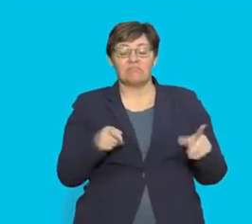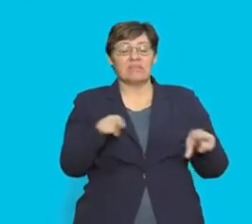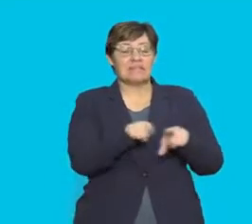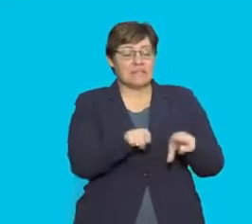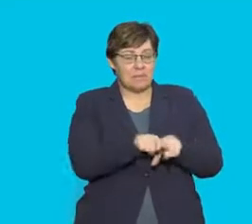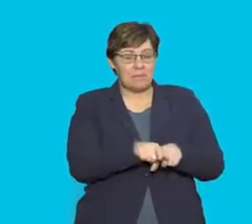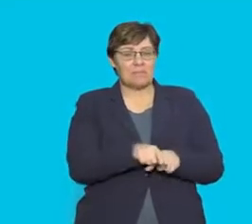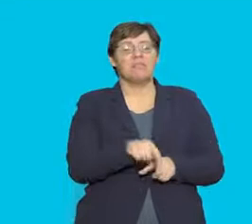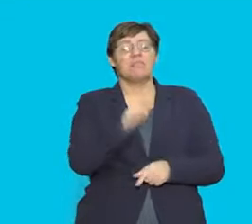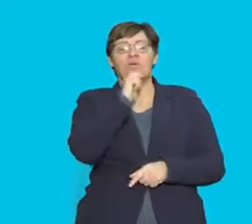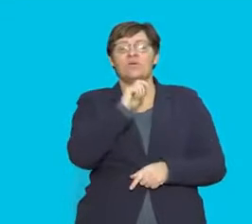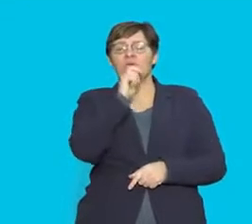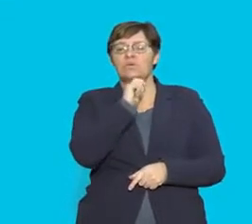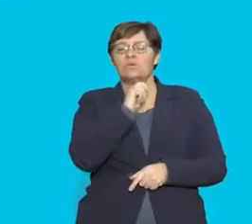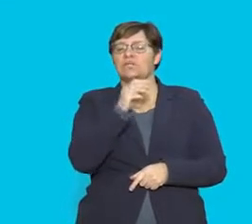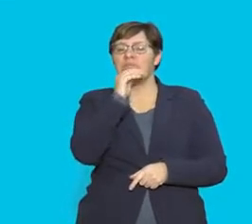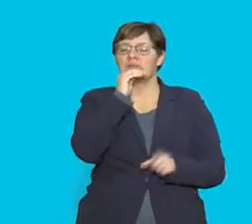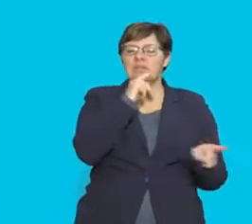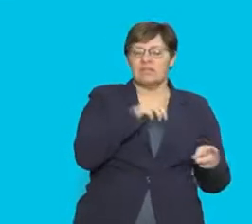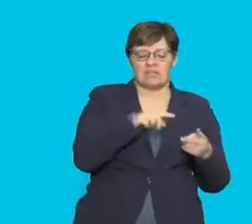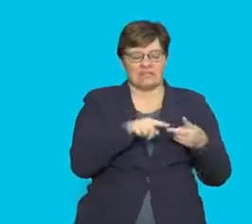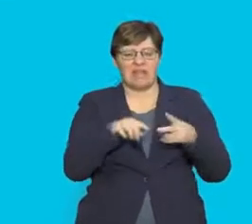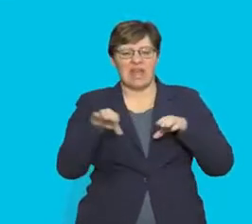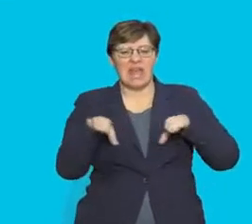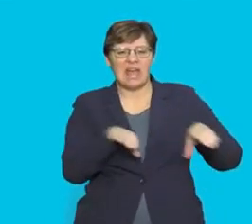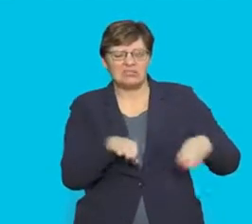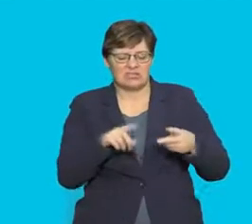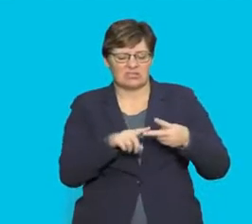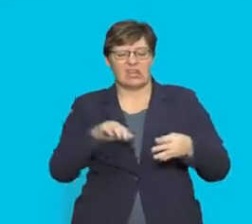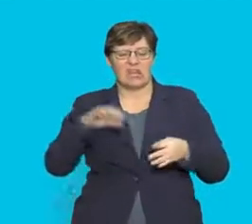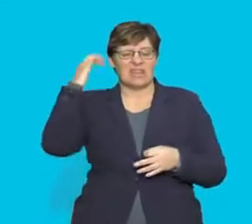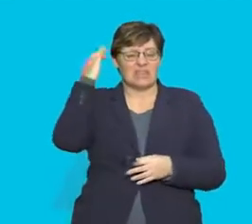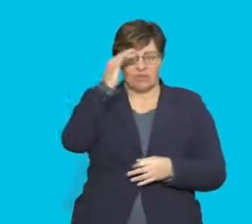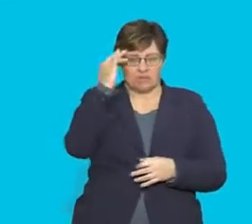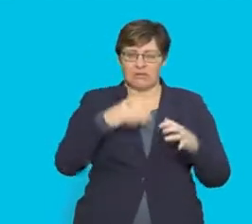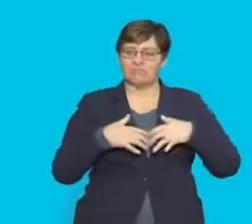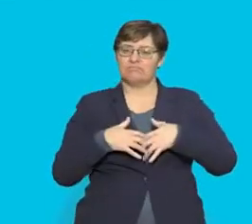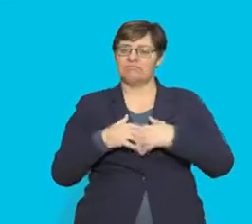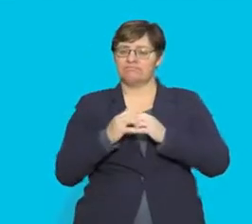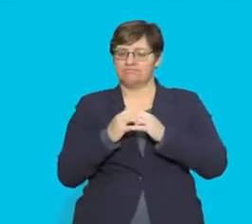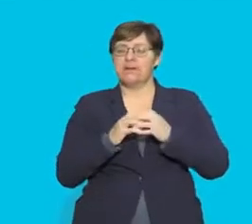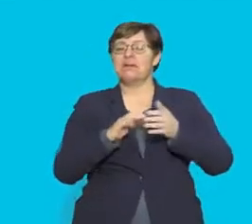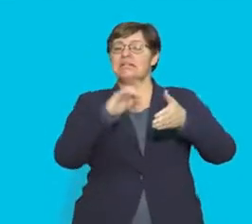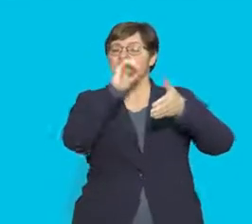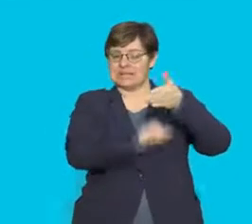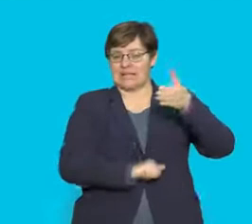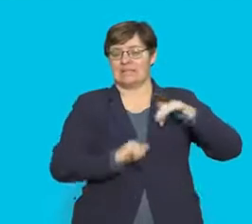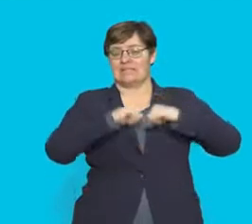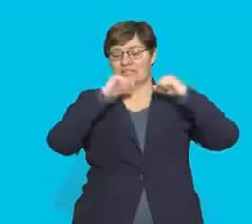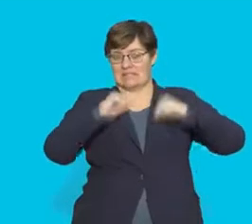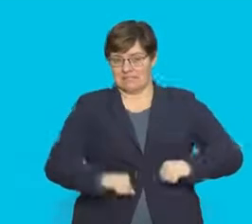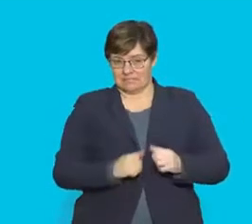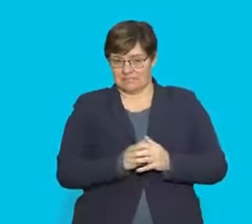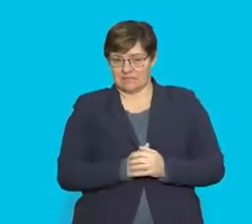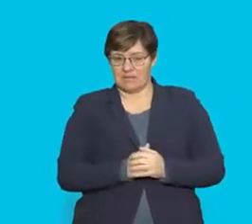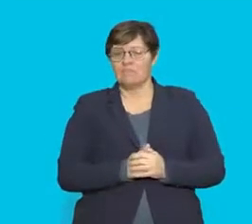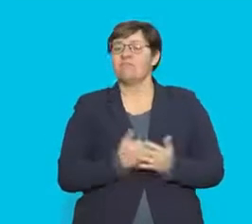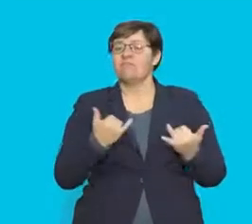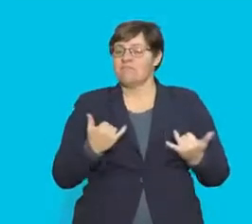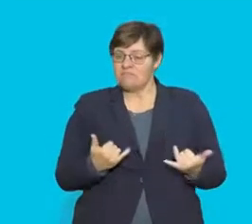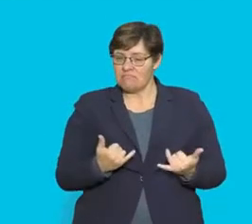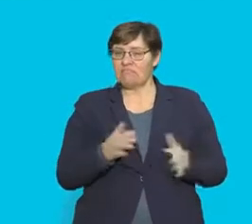used the definitions, the axioms, the theorems to create a deductive system which we use